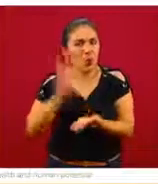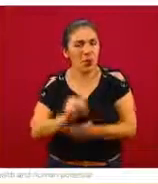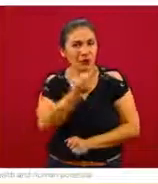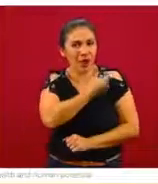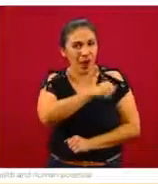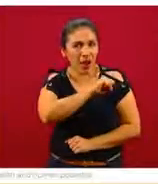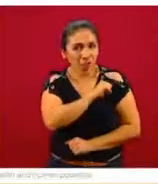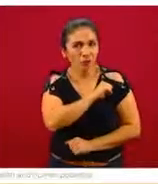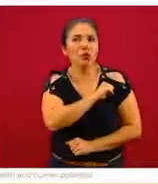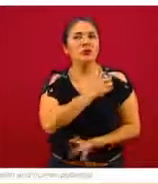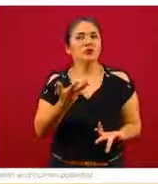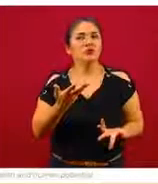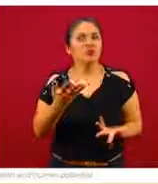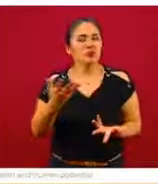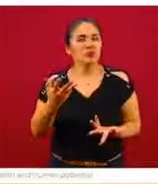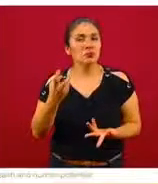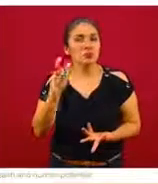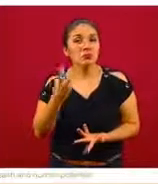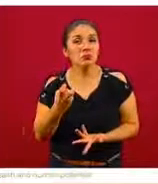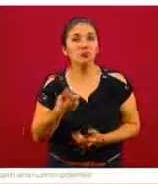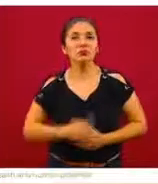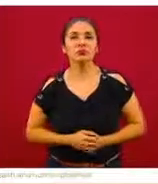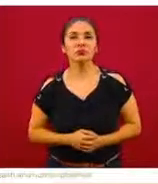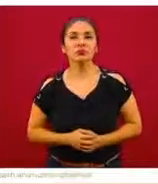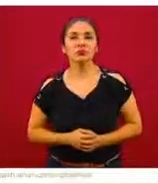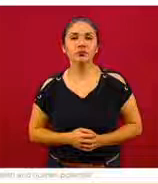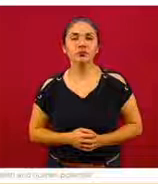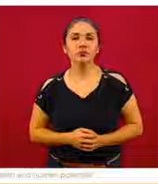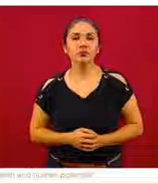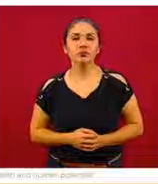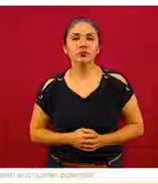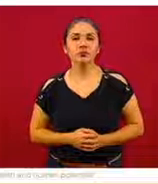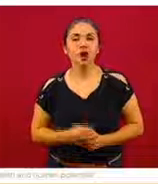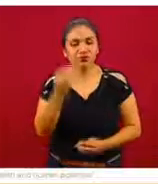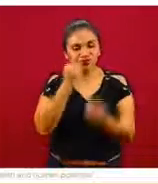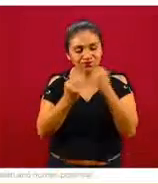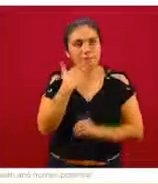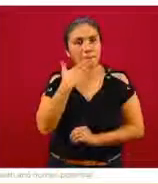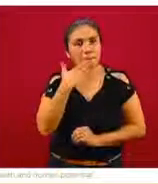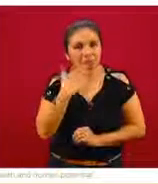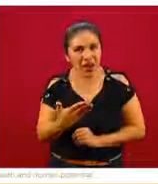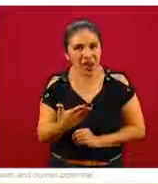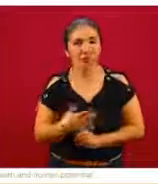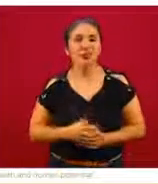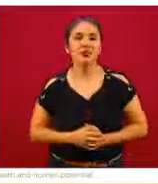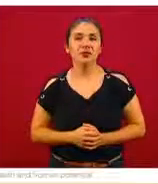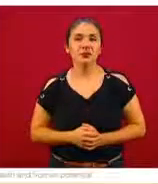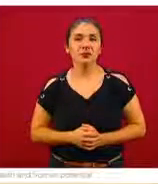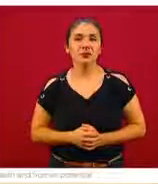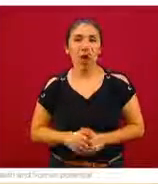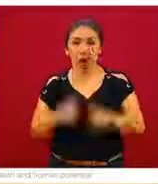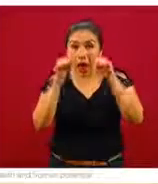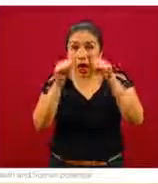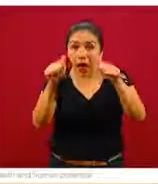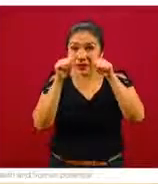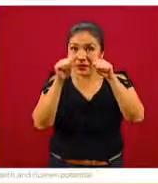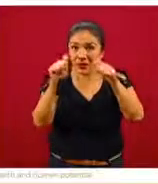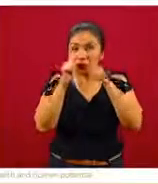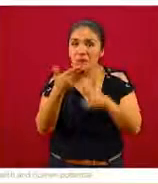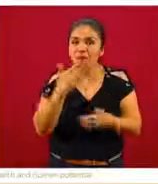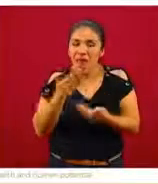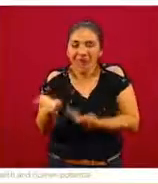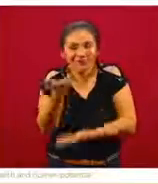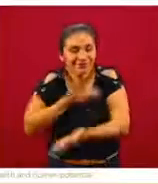develop and be healthy. We know what they need for